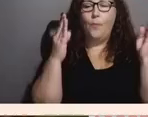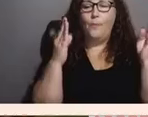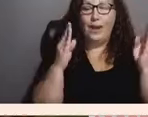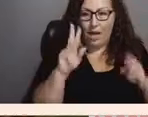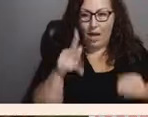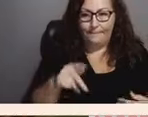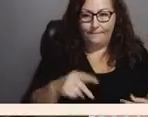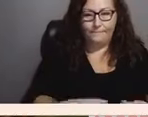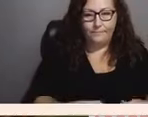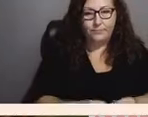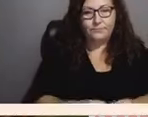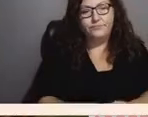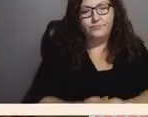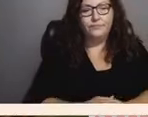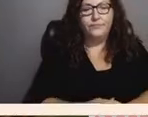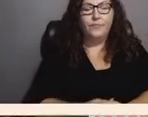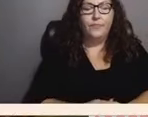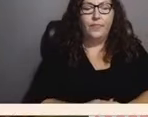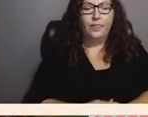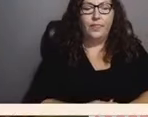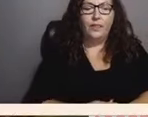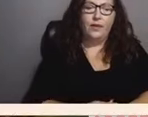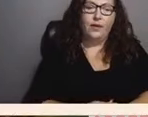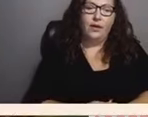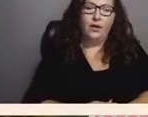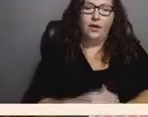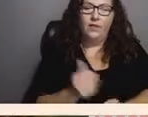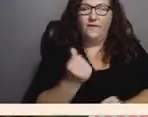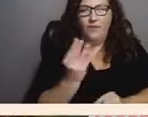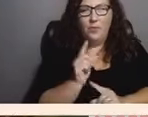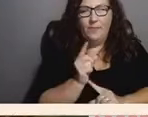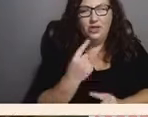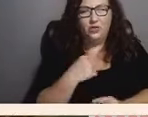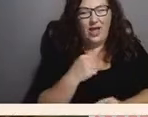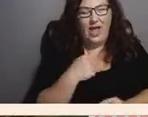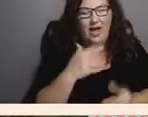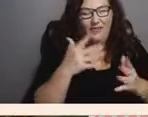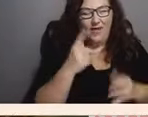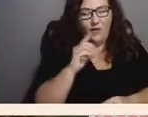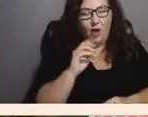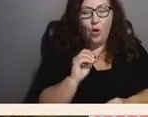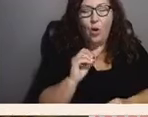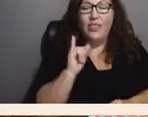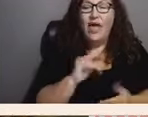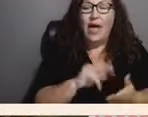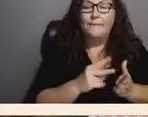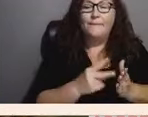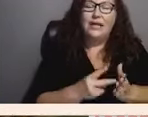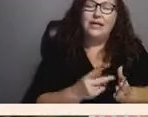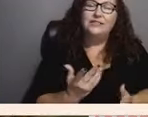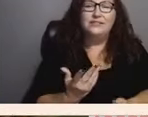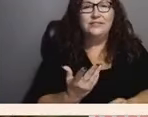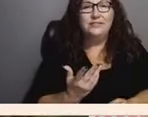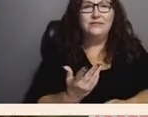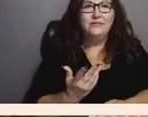in the few minutes that we have left for O, opening up means basically now